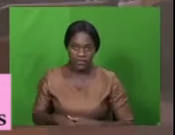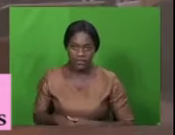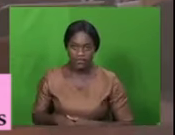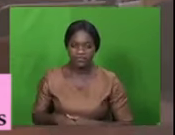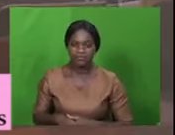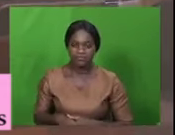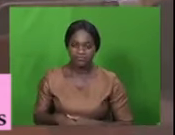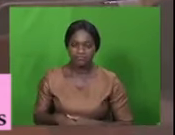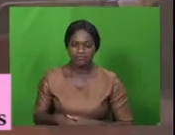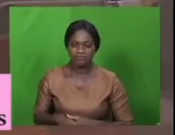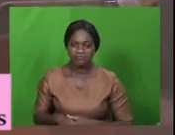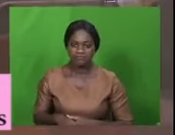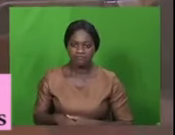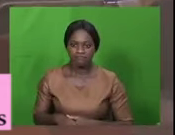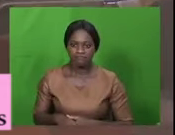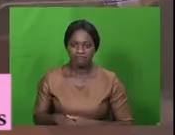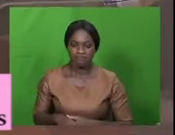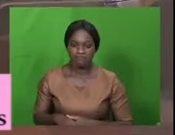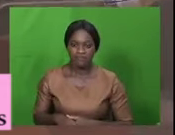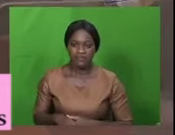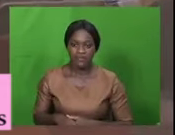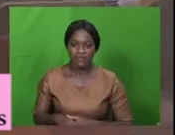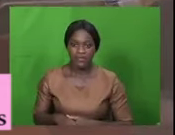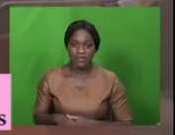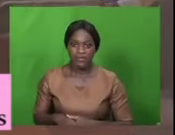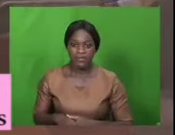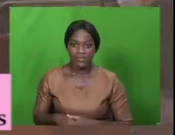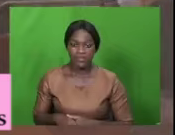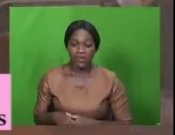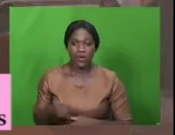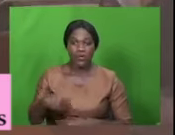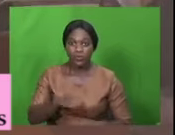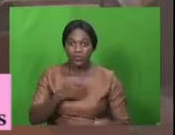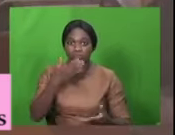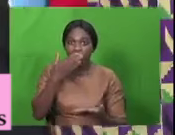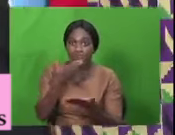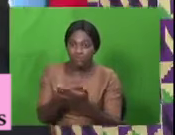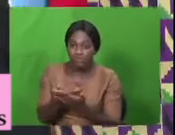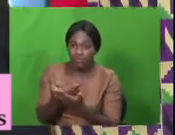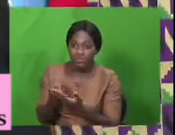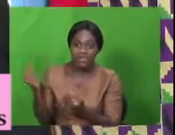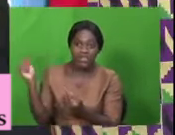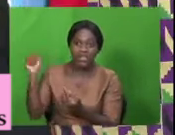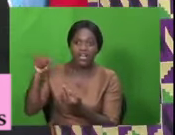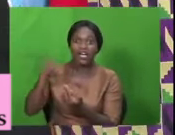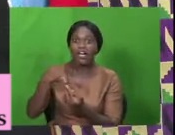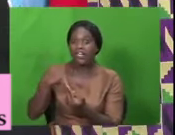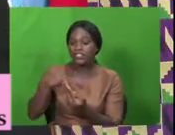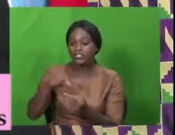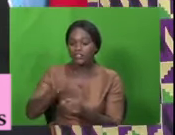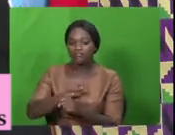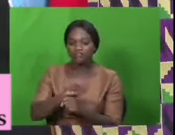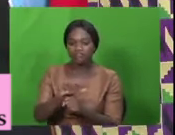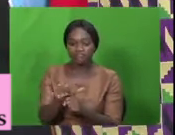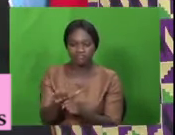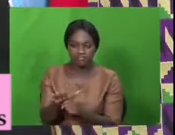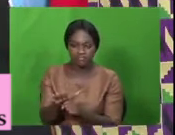Was doing well until COVID-19 and the war in